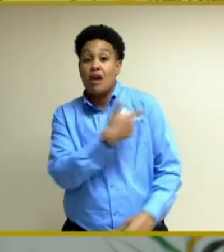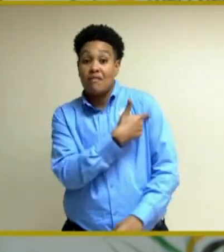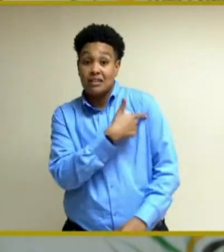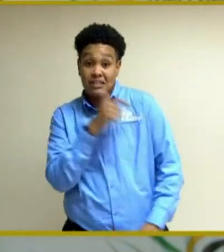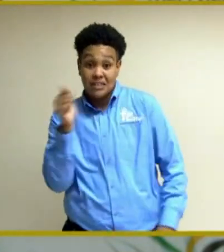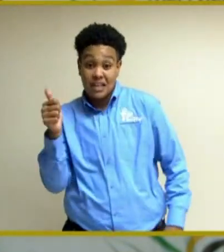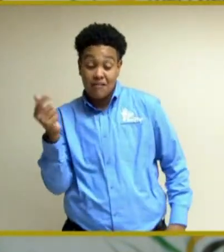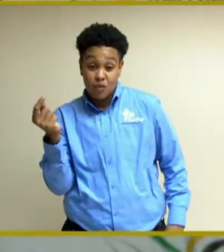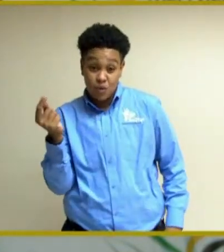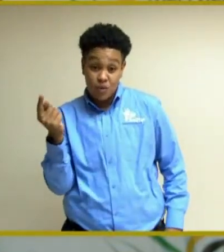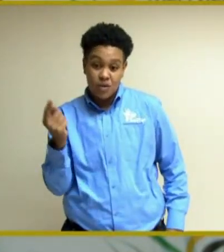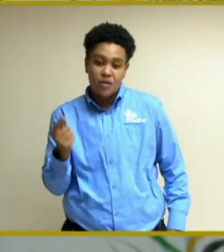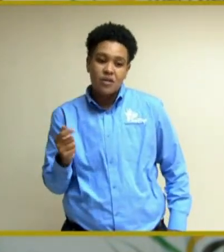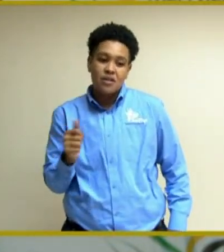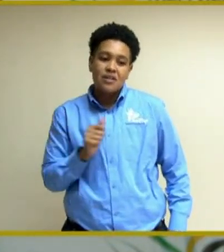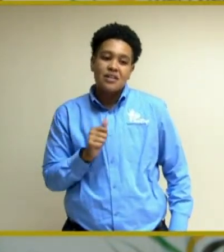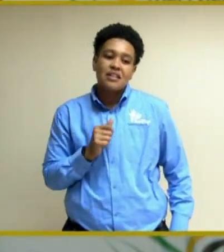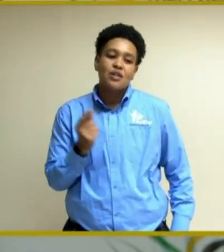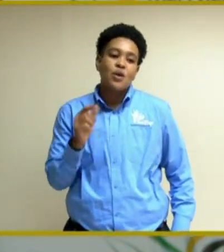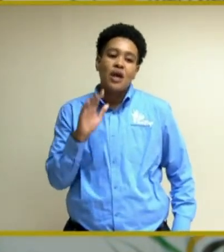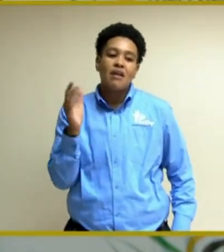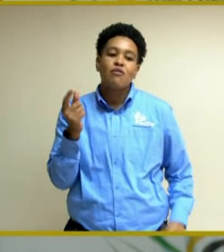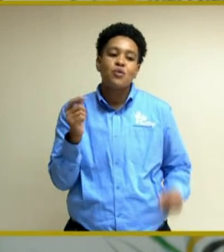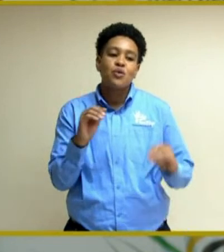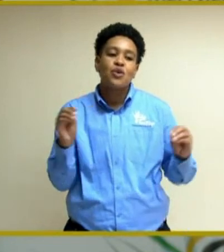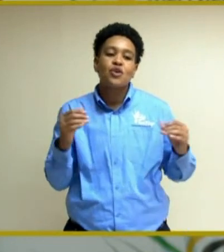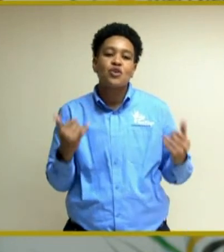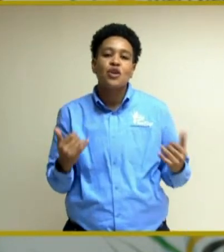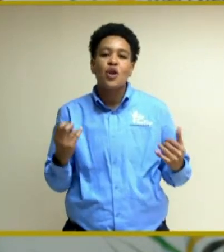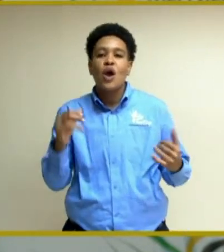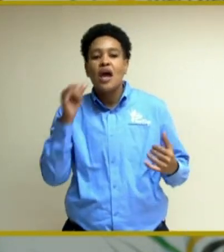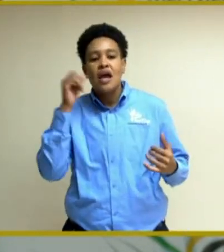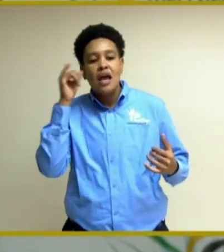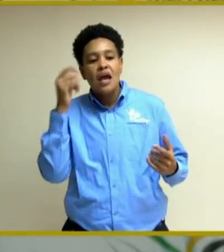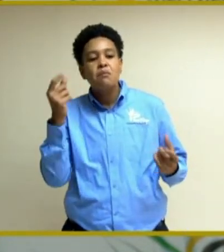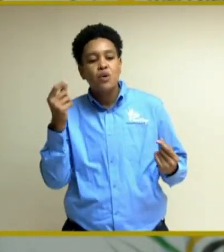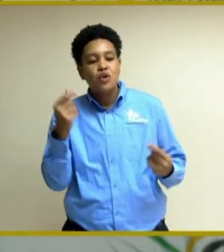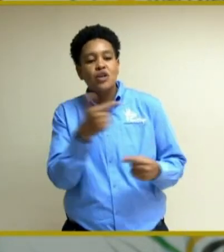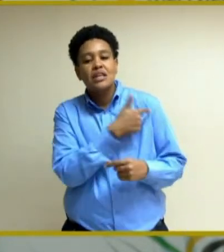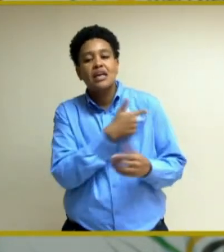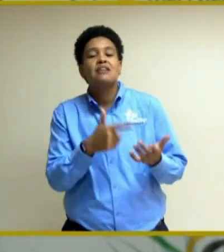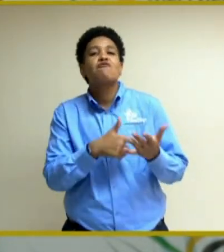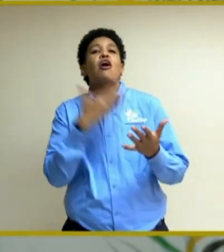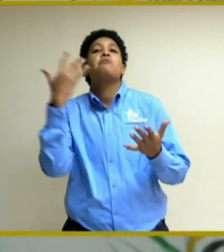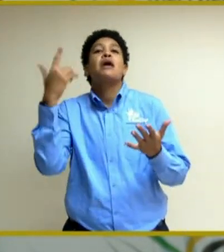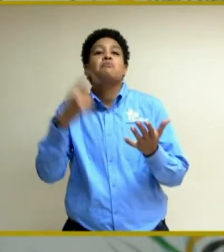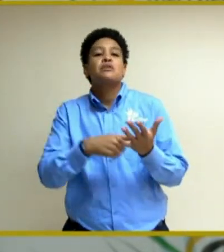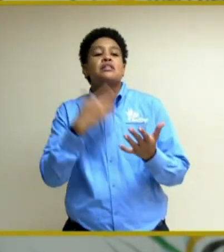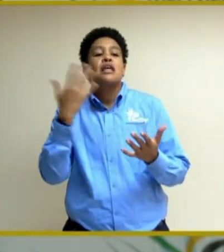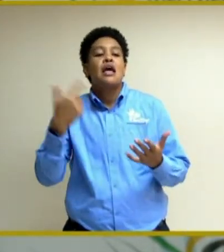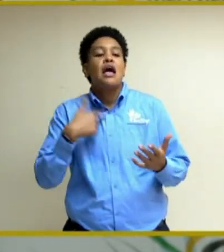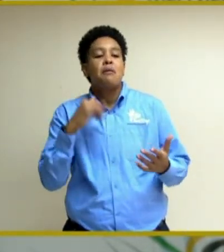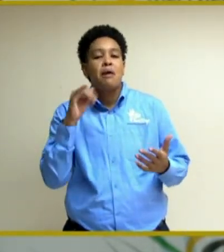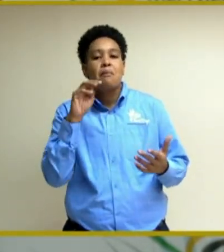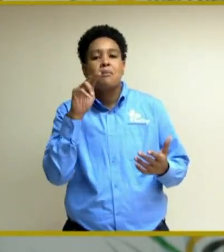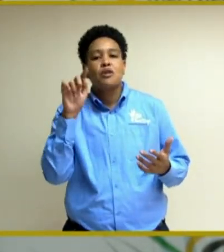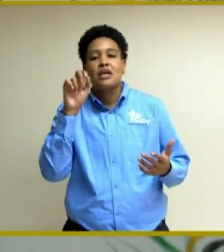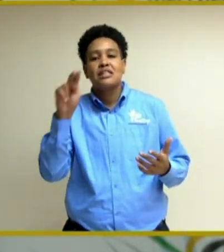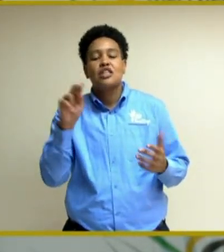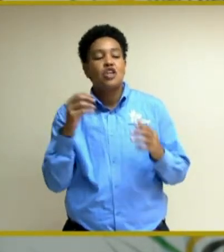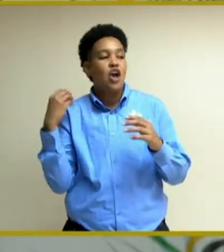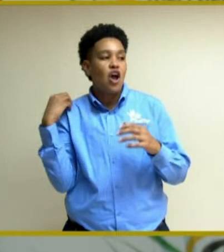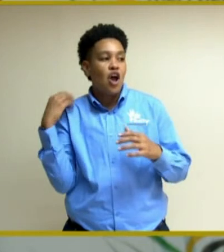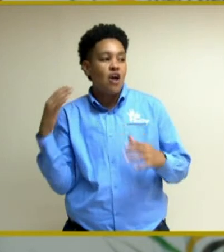you? I do. I didn't do any today or yesterday, but I do vaccines from time to time. So I'm an immunization officer.